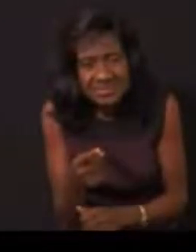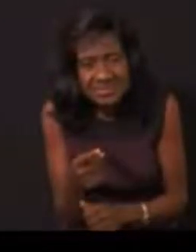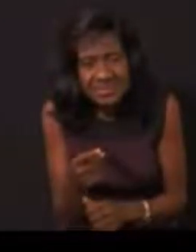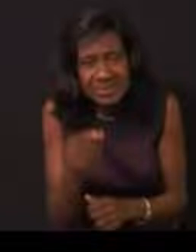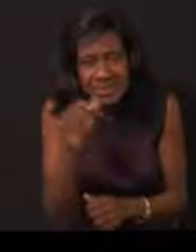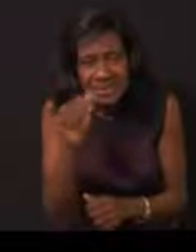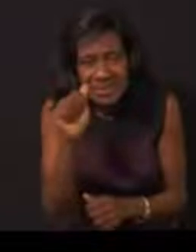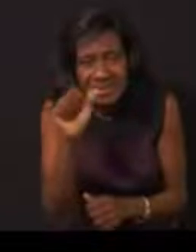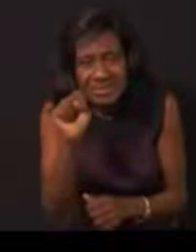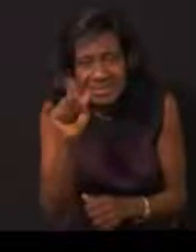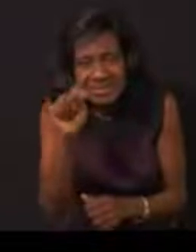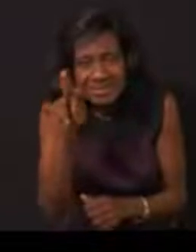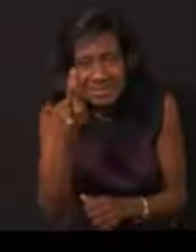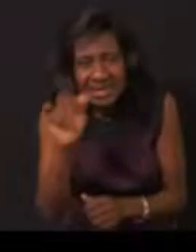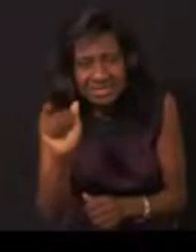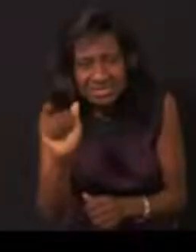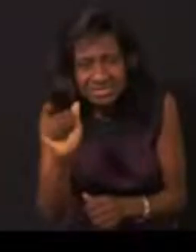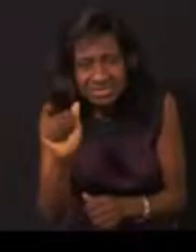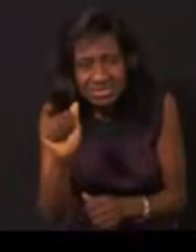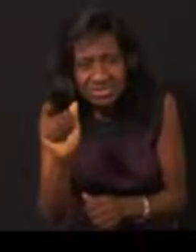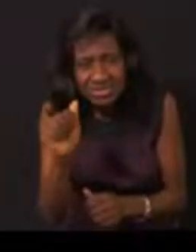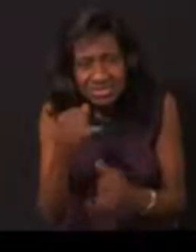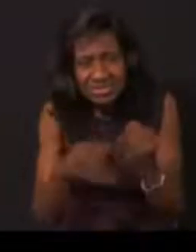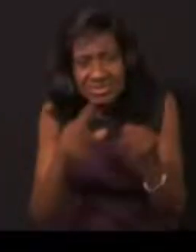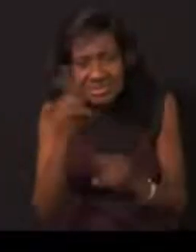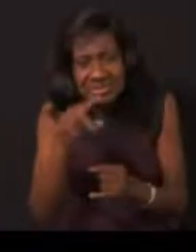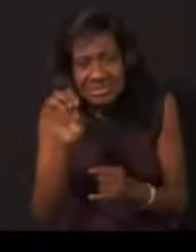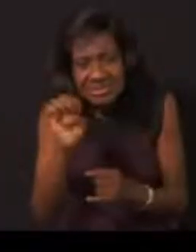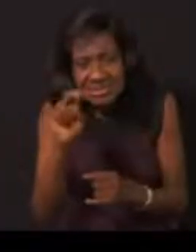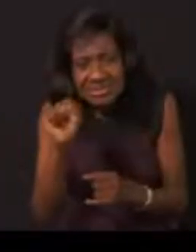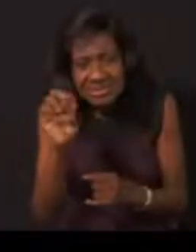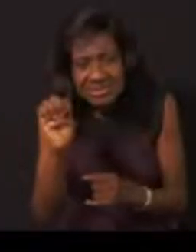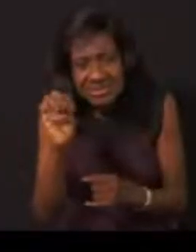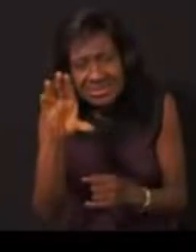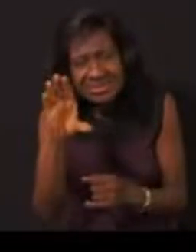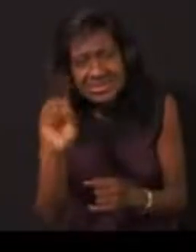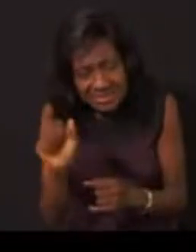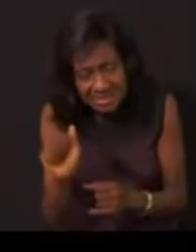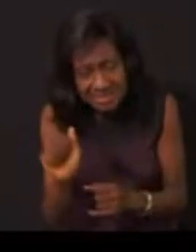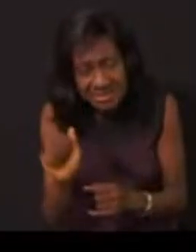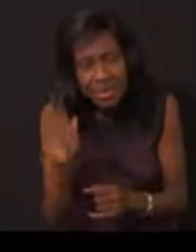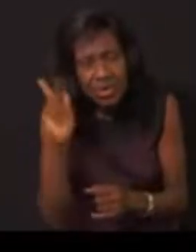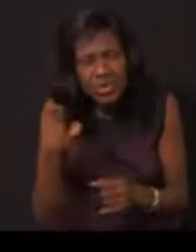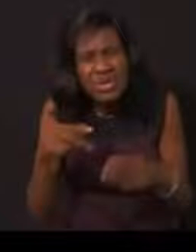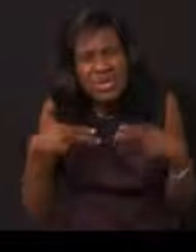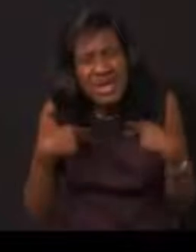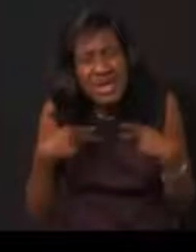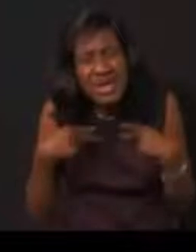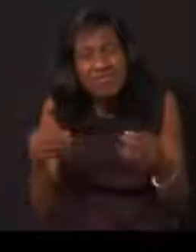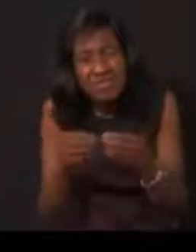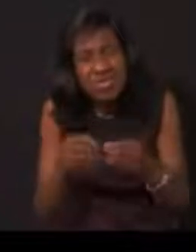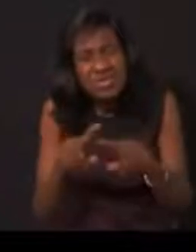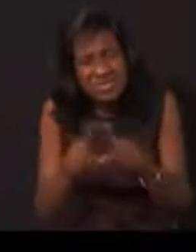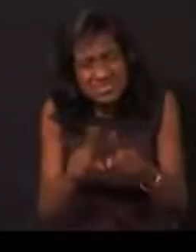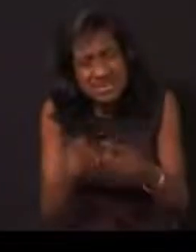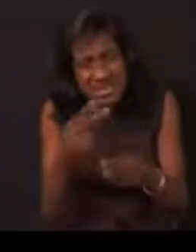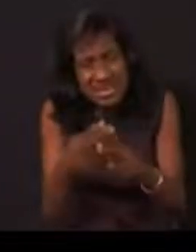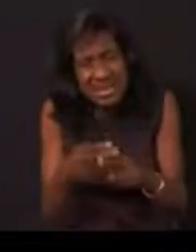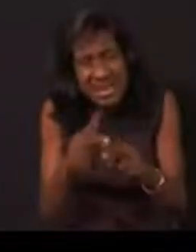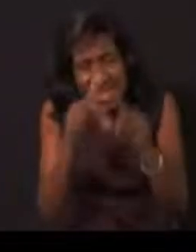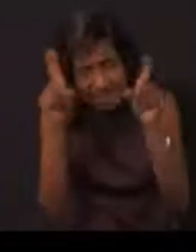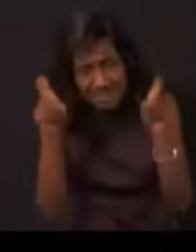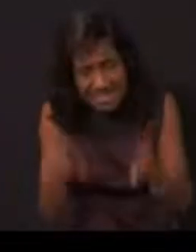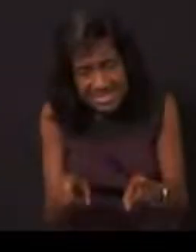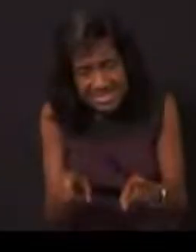the AstraZeneca, and more choices are to come. And for those who are interested in the AstraZeneca vaccine, you